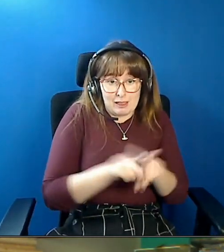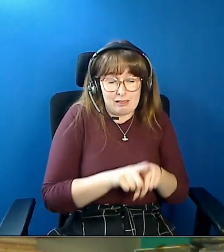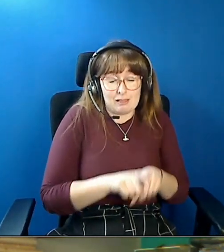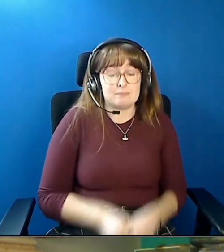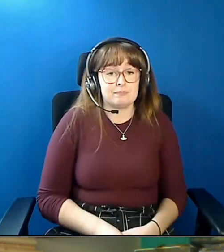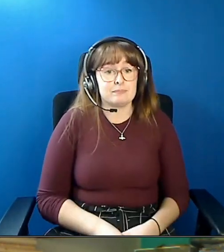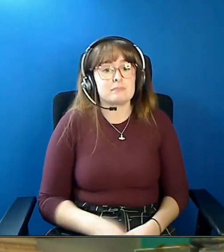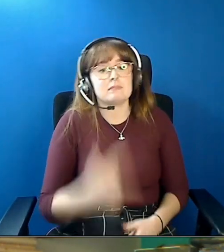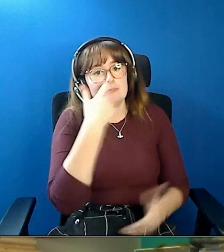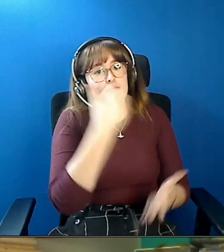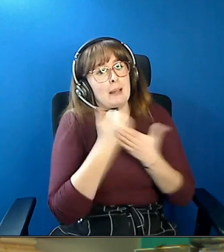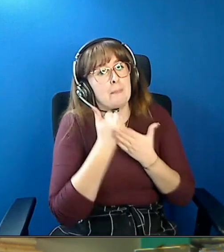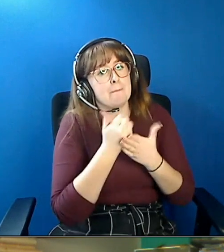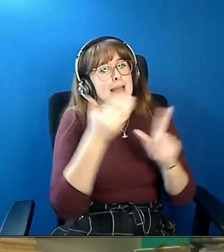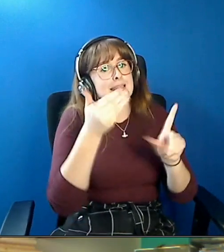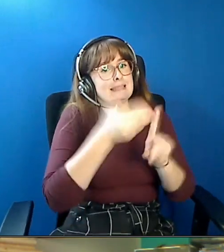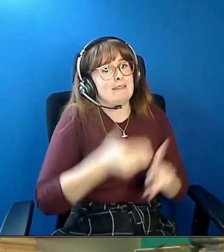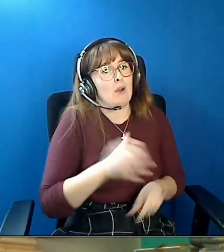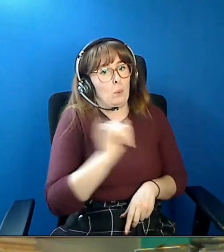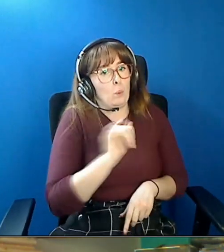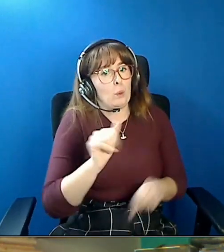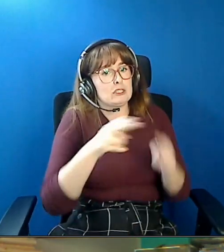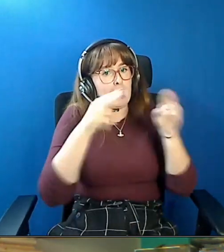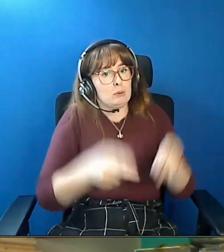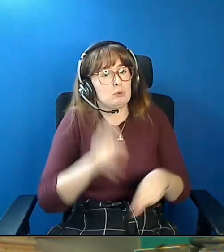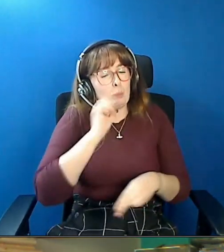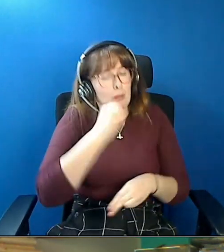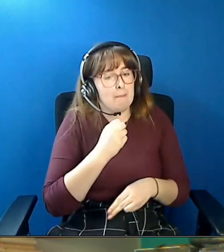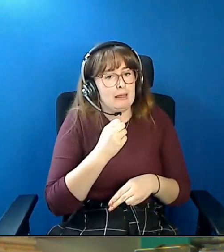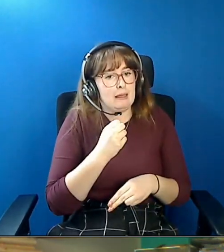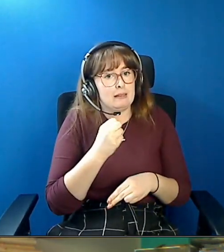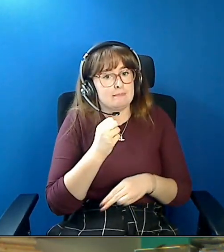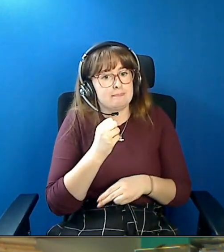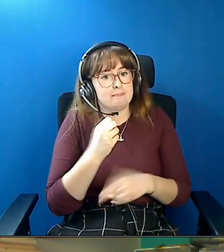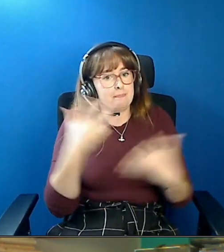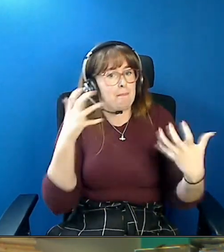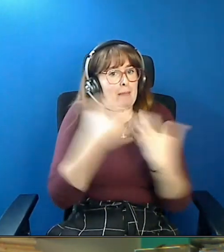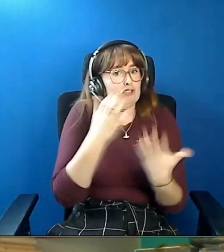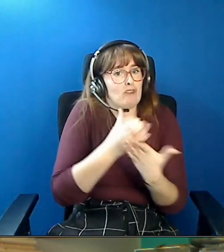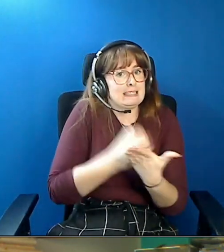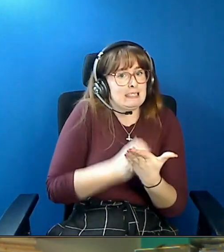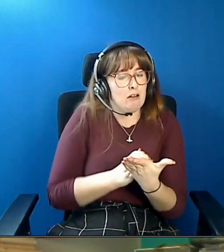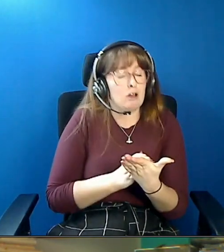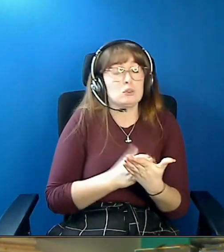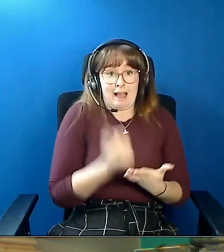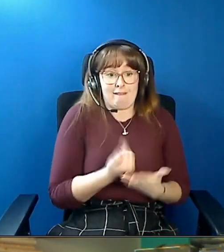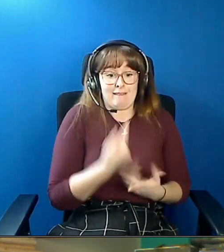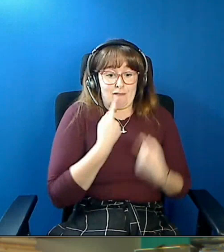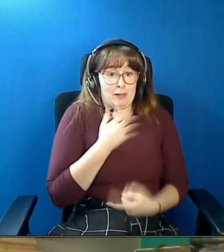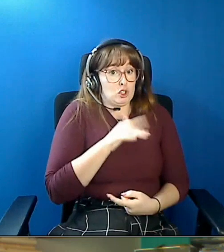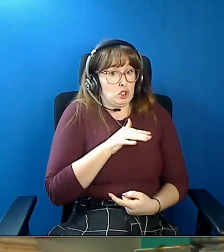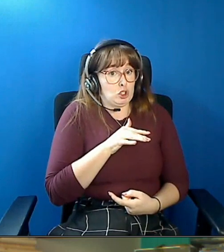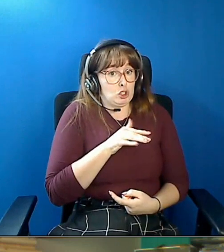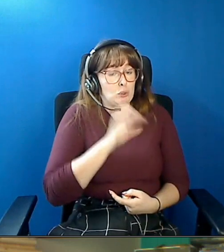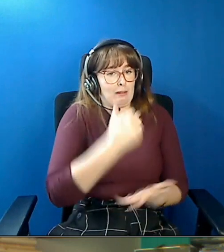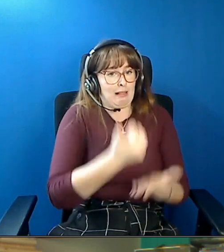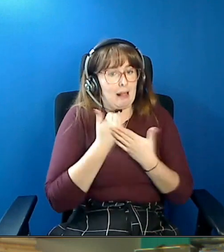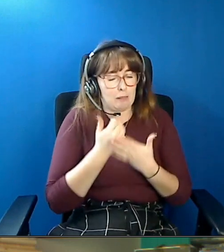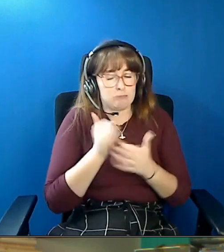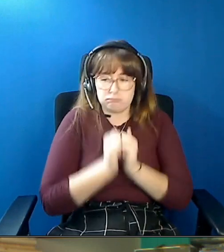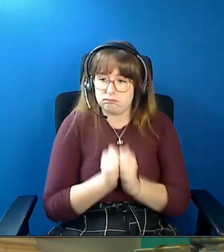you identify which properties are going to be eligible for funding. So having that data on hand is really, really valuable, because I've found